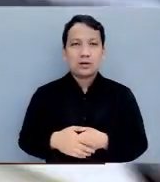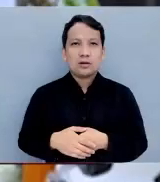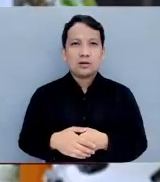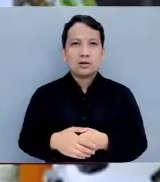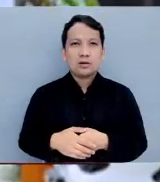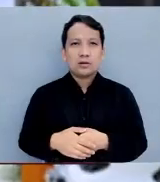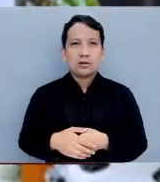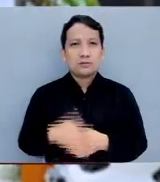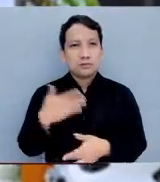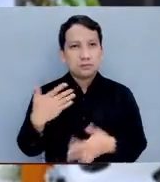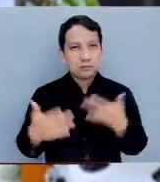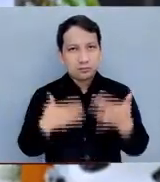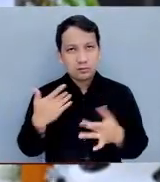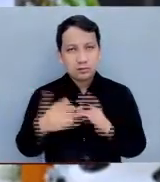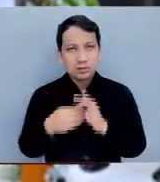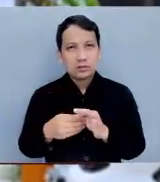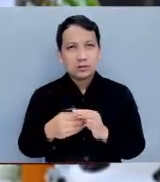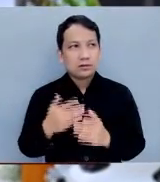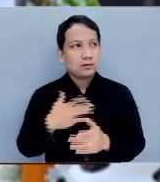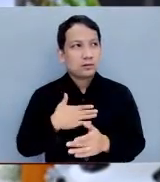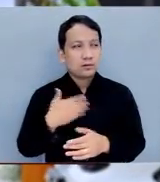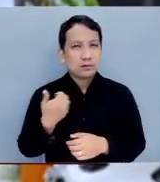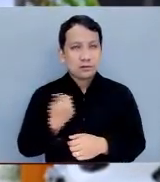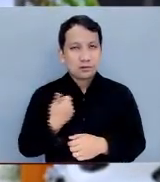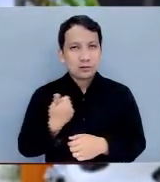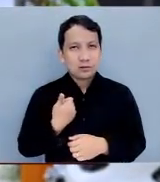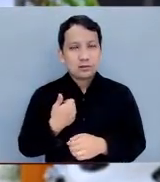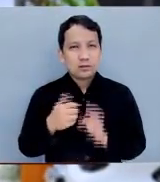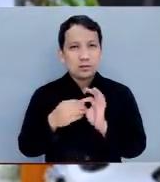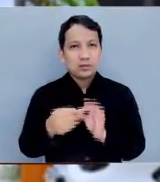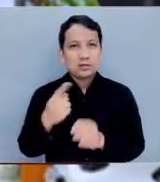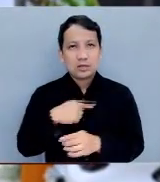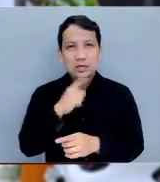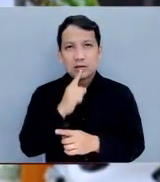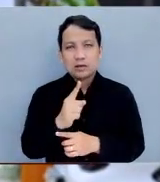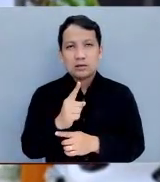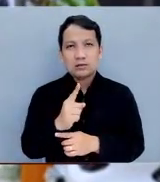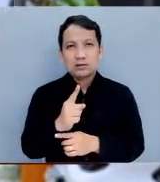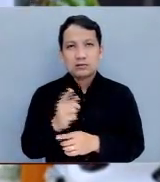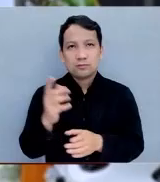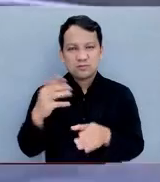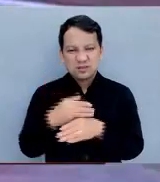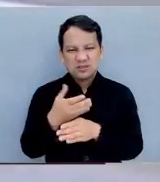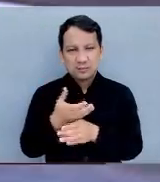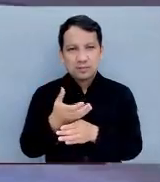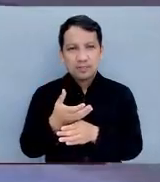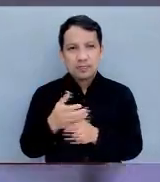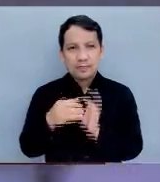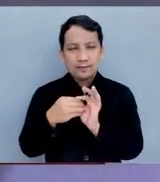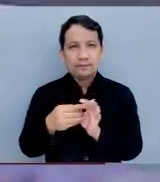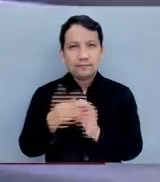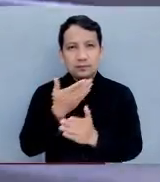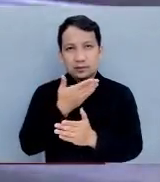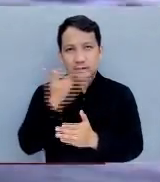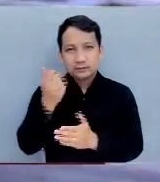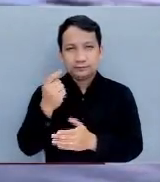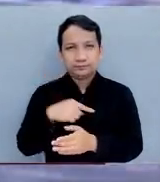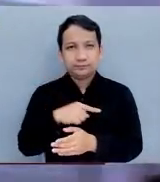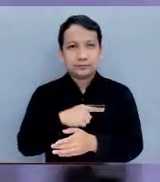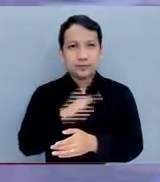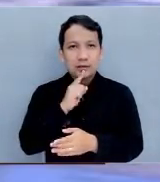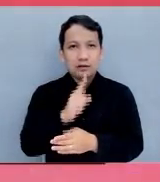have fun, just be myself, and be one with the car. And what's better also is